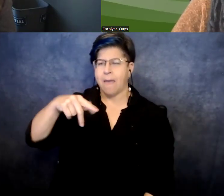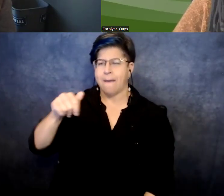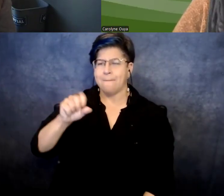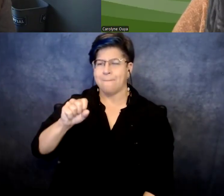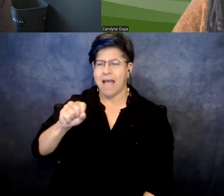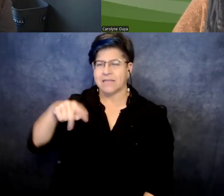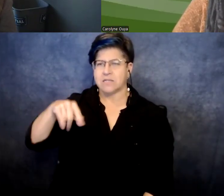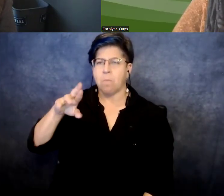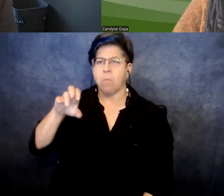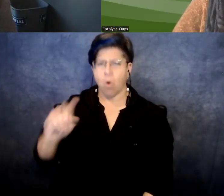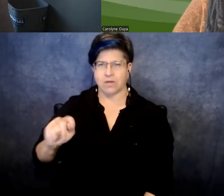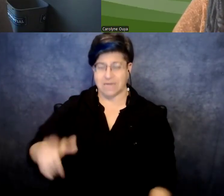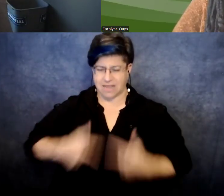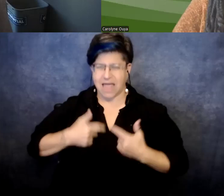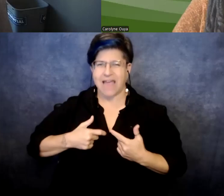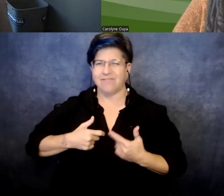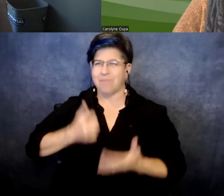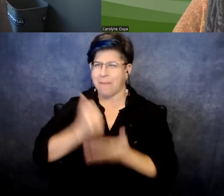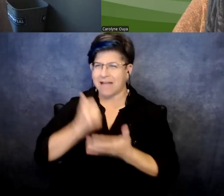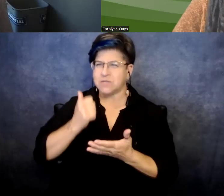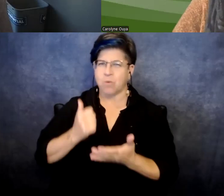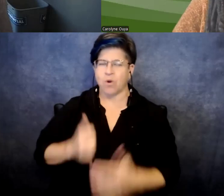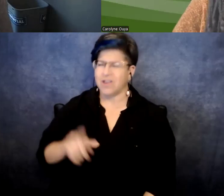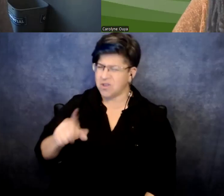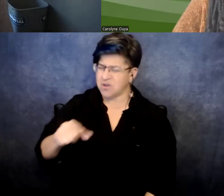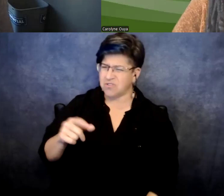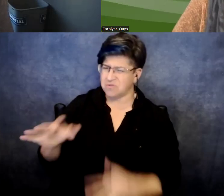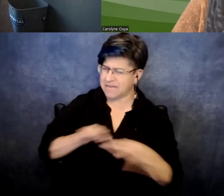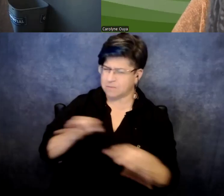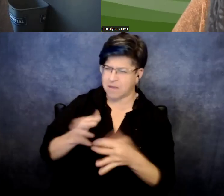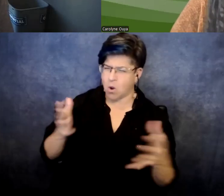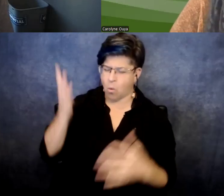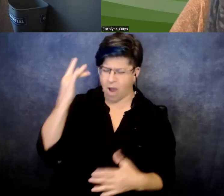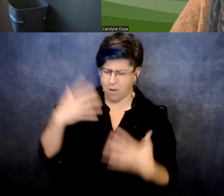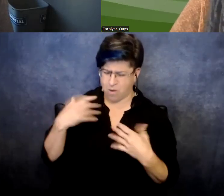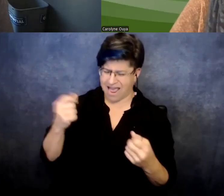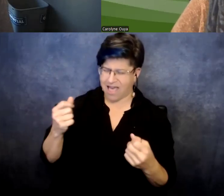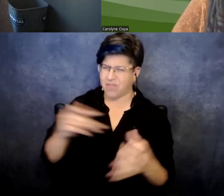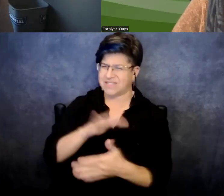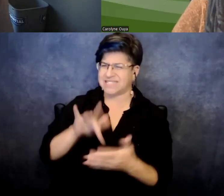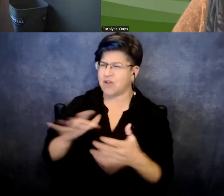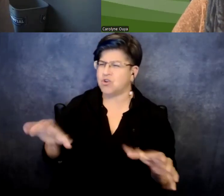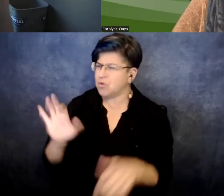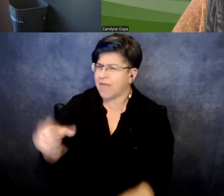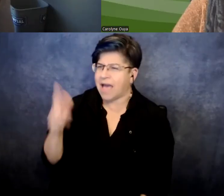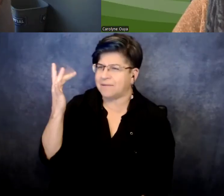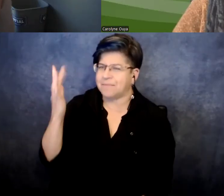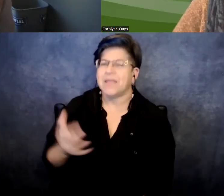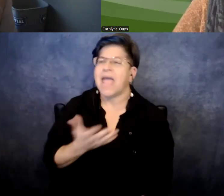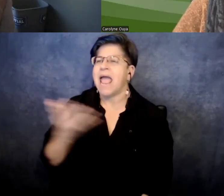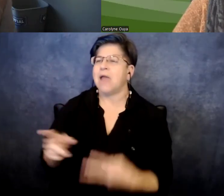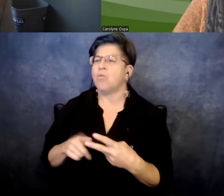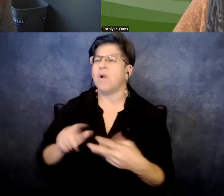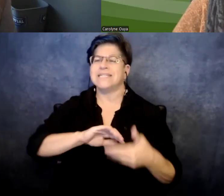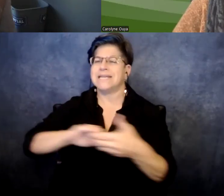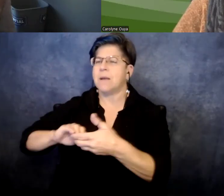Could you share a little bit more about what that curriculum is? Why would a health center do that to begin with? Yeah. And what the